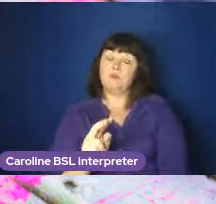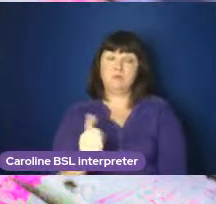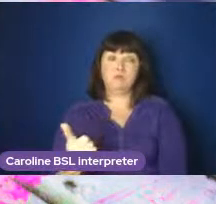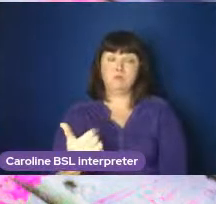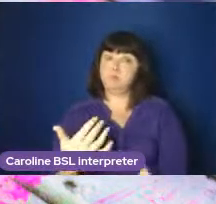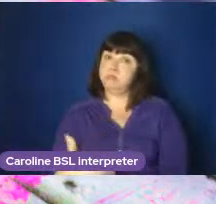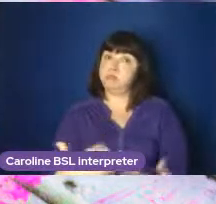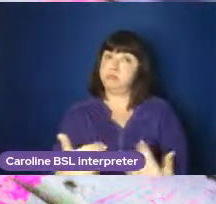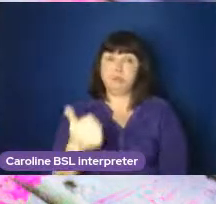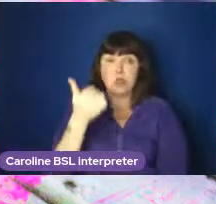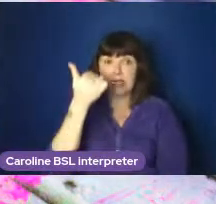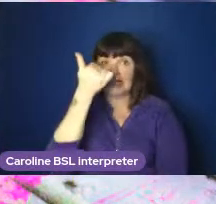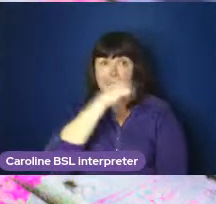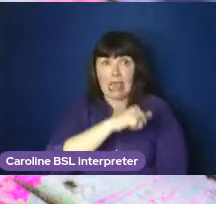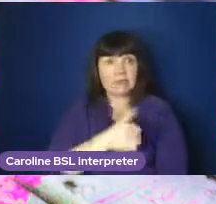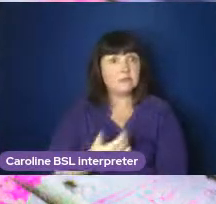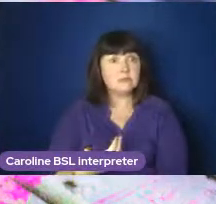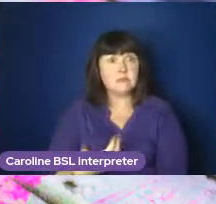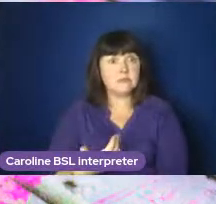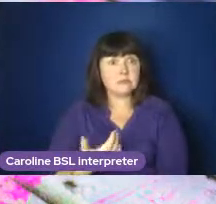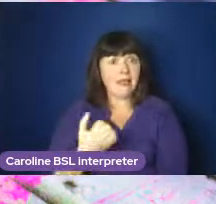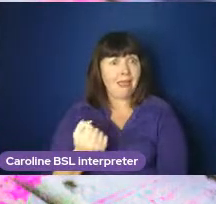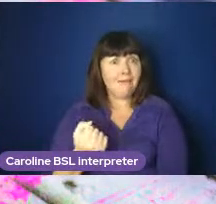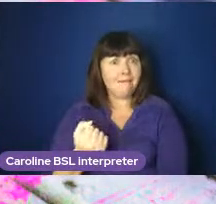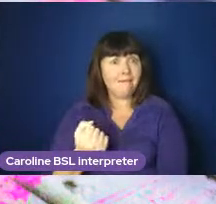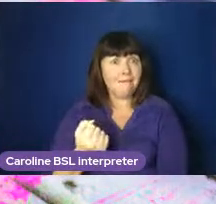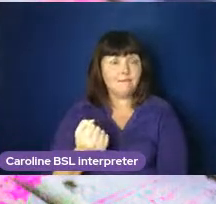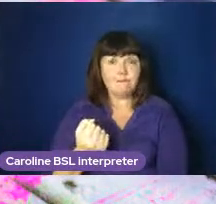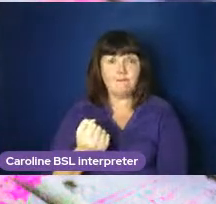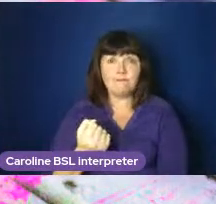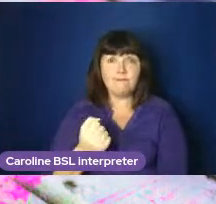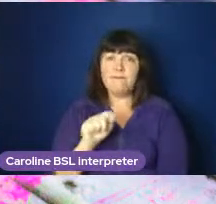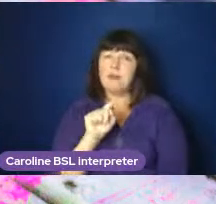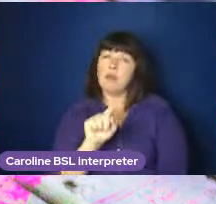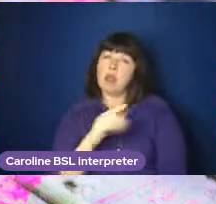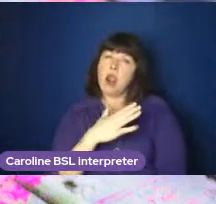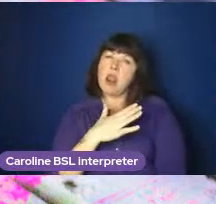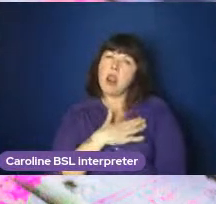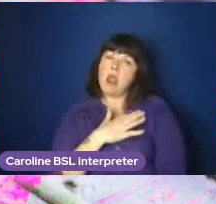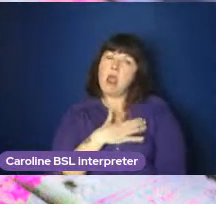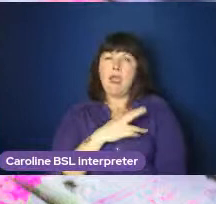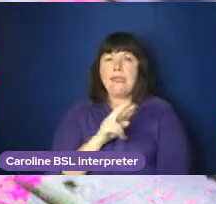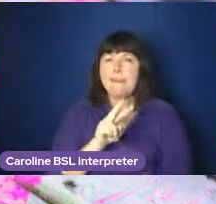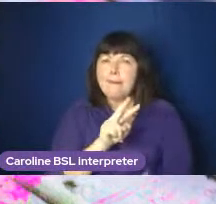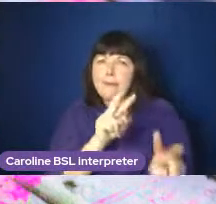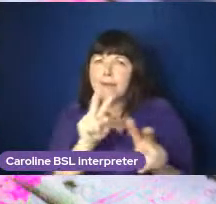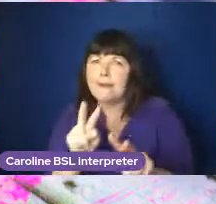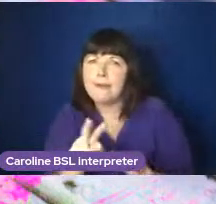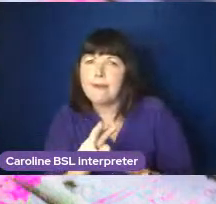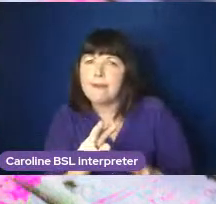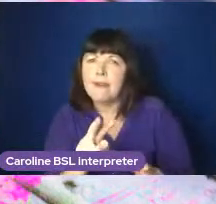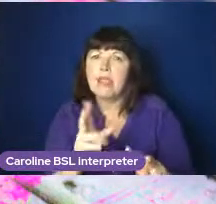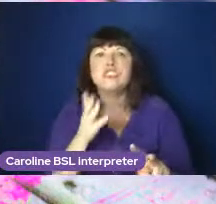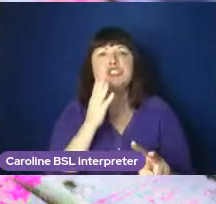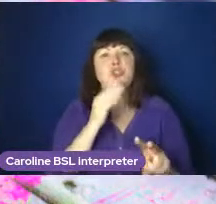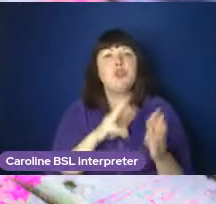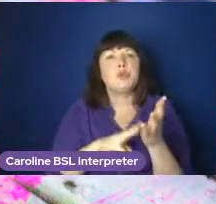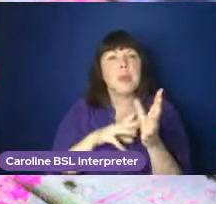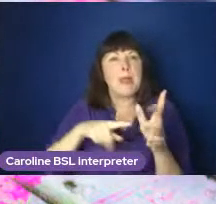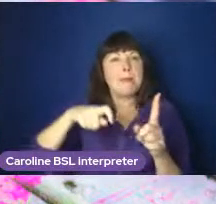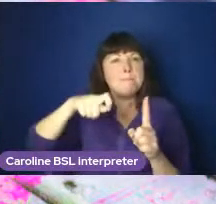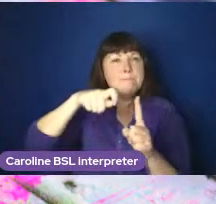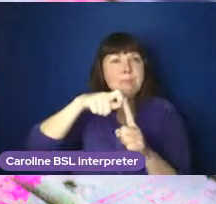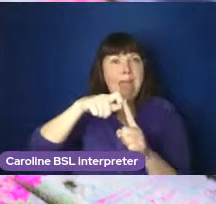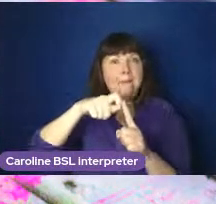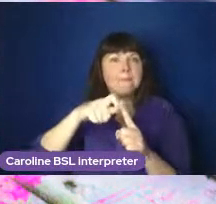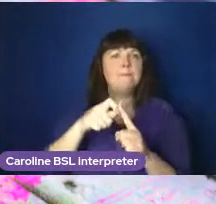talented artist. And I love the way that she's actually, rather than using cut up pieces of paper, she's used maps. So